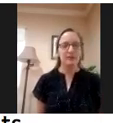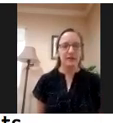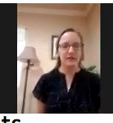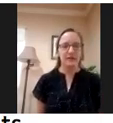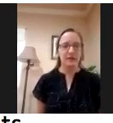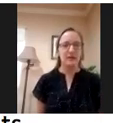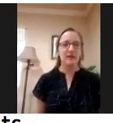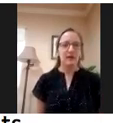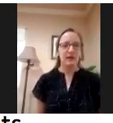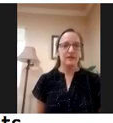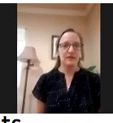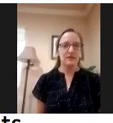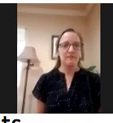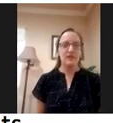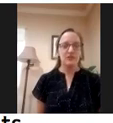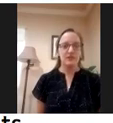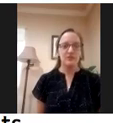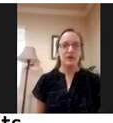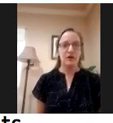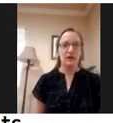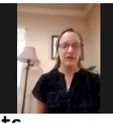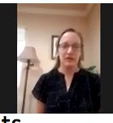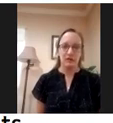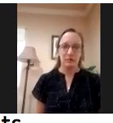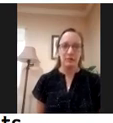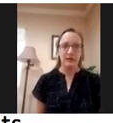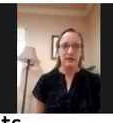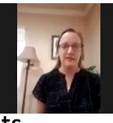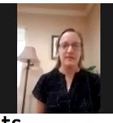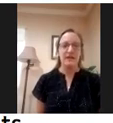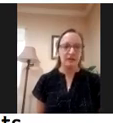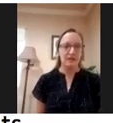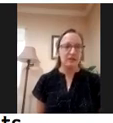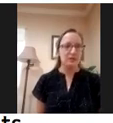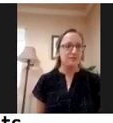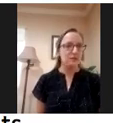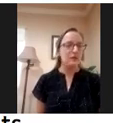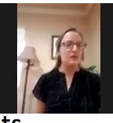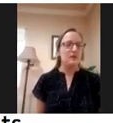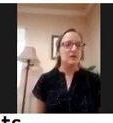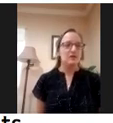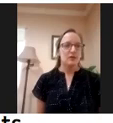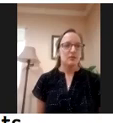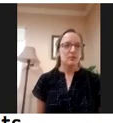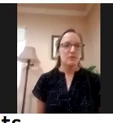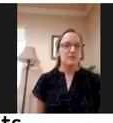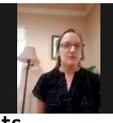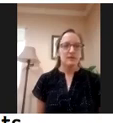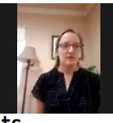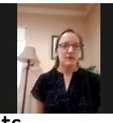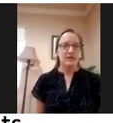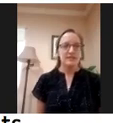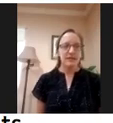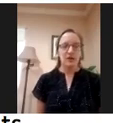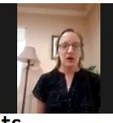and regrading the levee, and making sure that it was all at the appropriate design elevation. So you can see